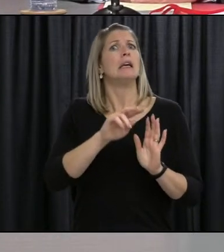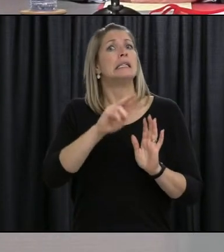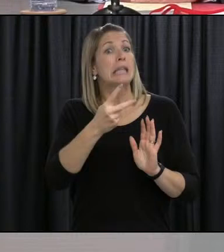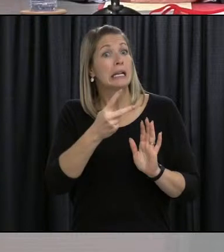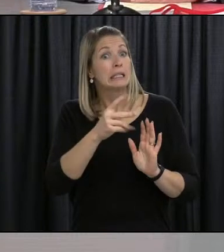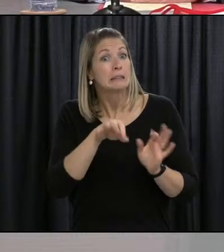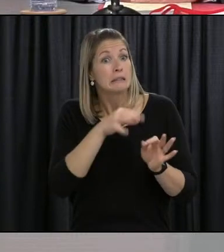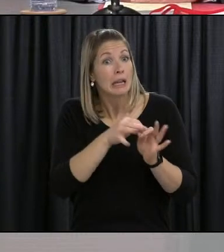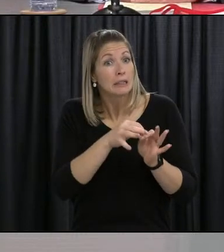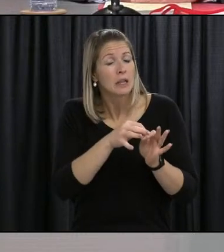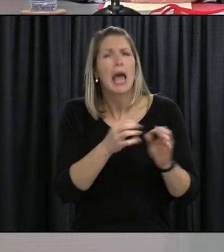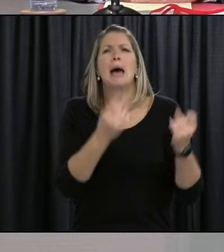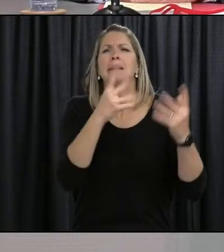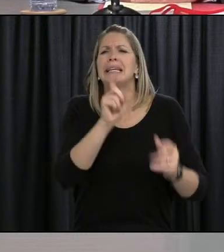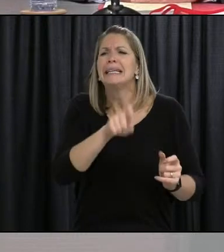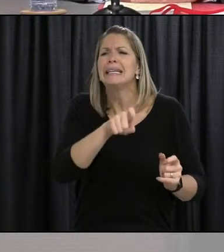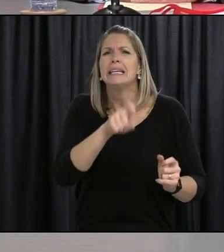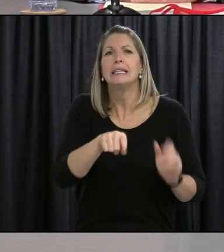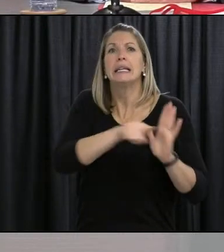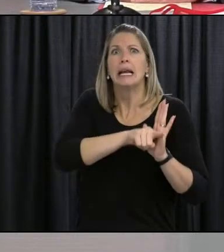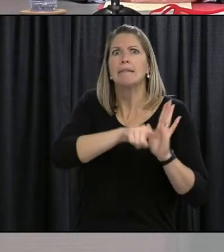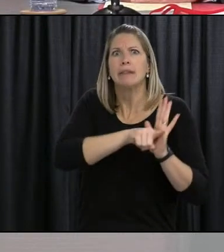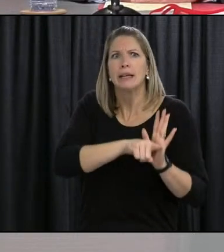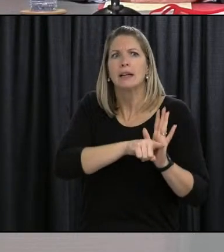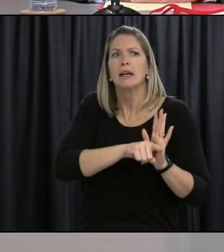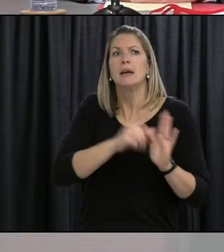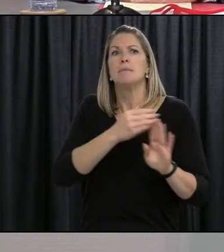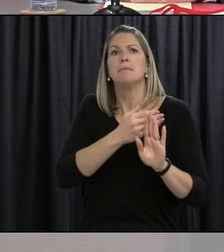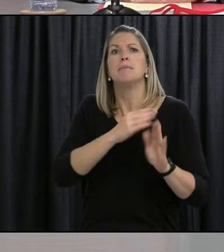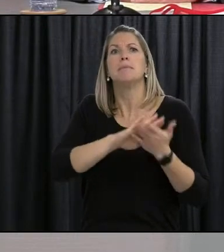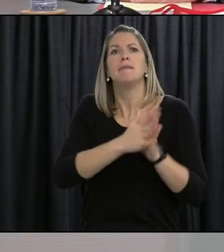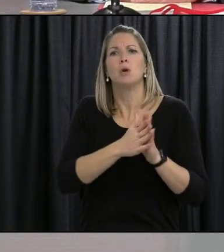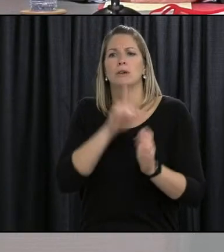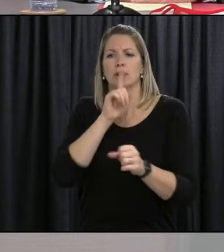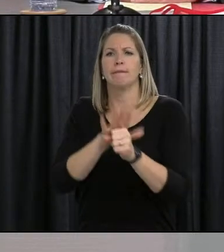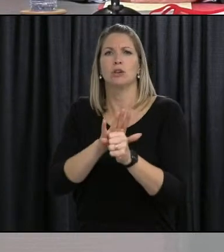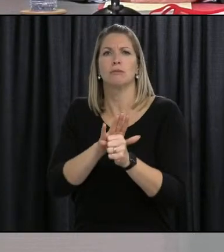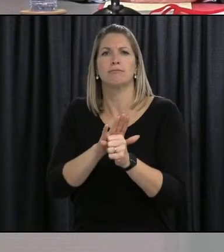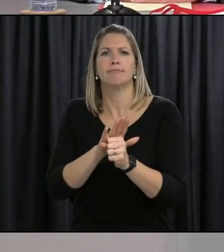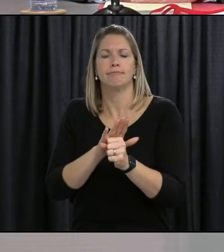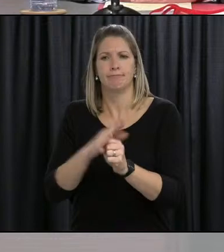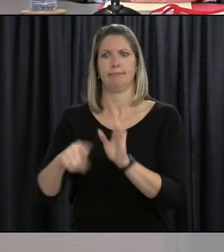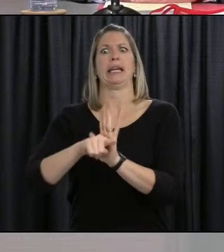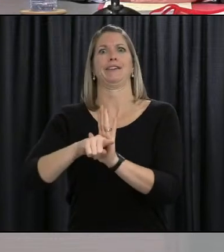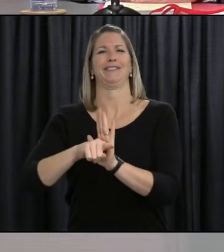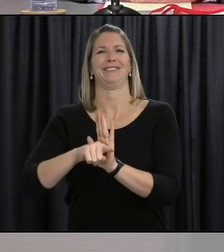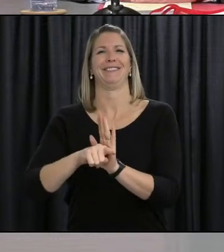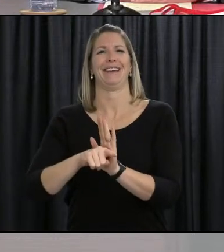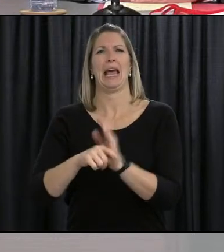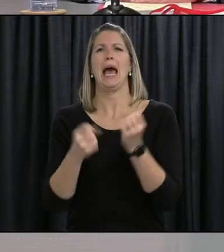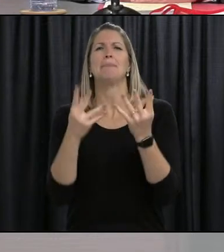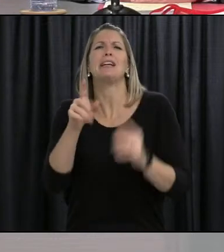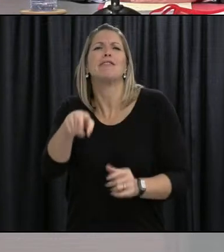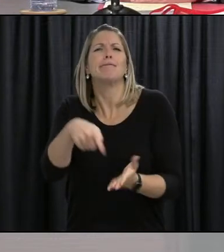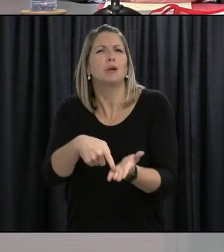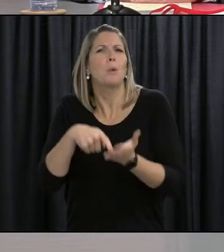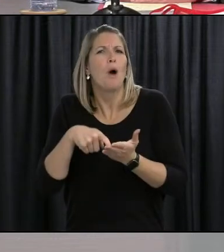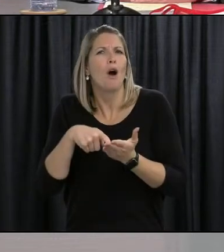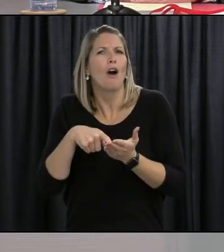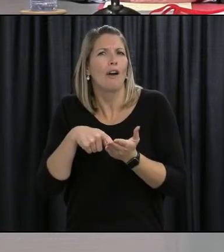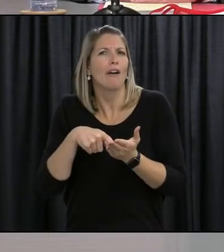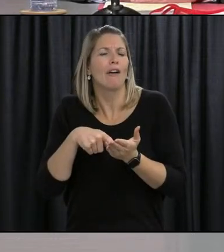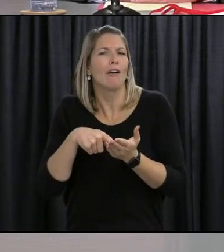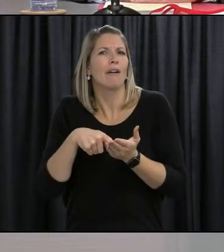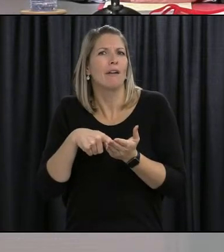if we can get a false positive, we can also get false negative. So I was just wondering, to what extent, how many tests do we do to fully confirm that that